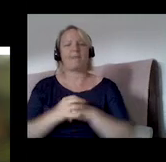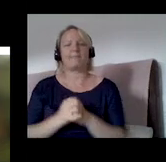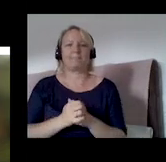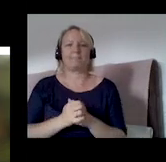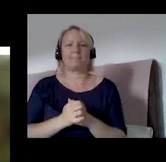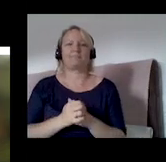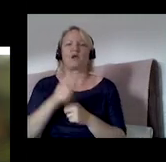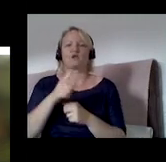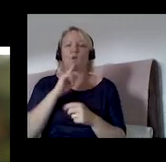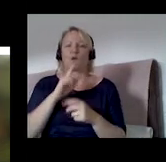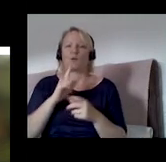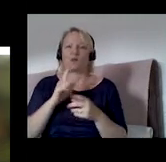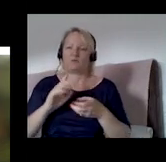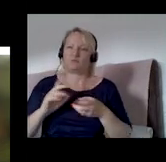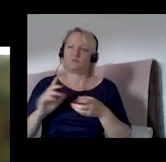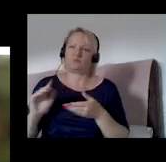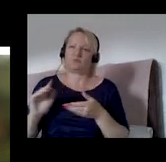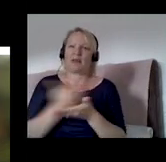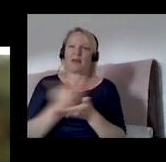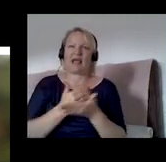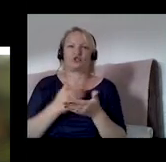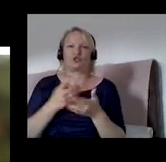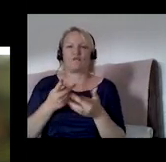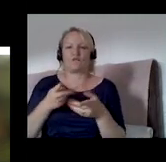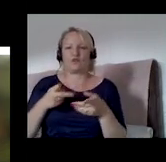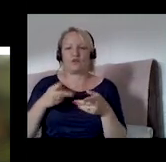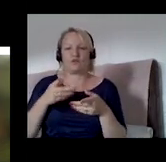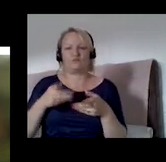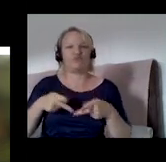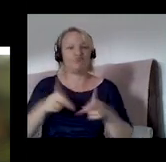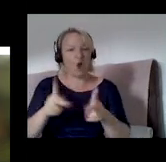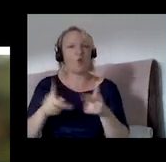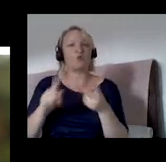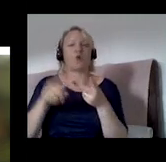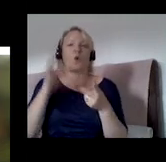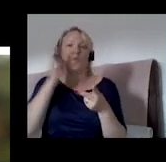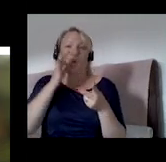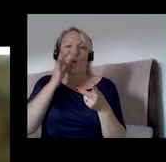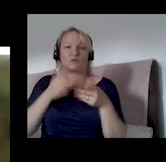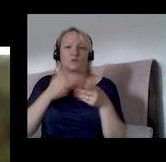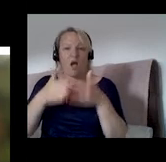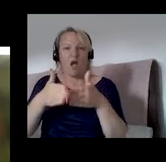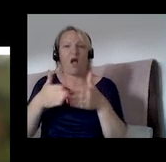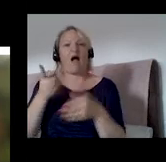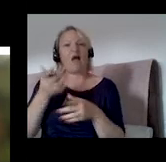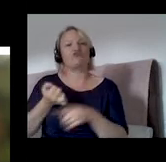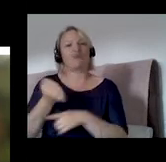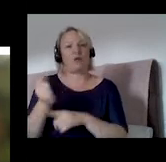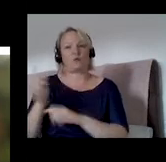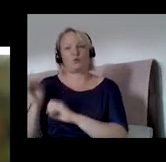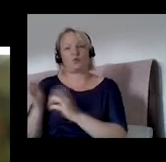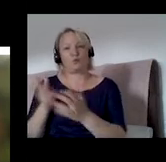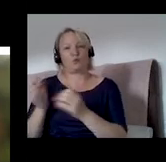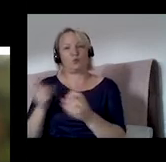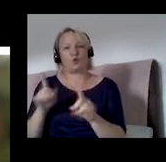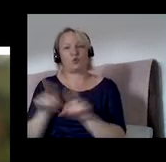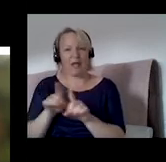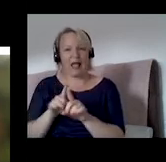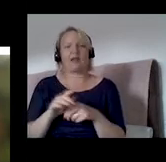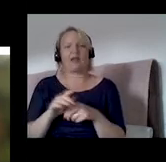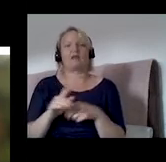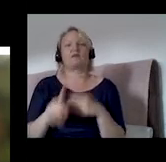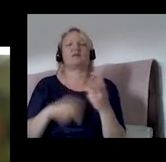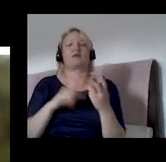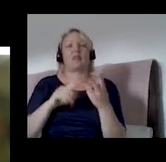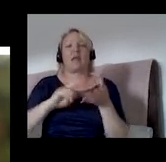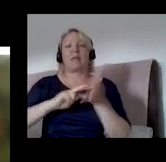movements. Multimodal transport, using a combination of road, water and rail to optimize the transport and